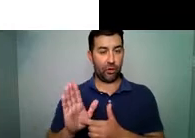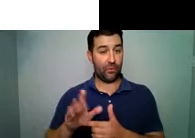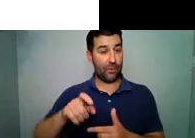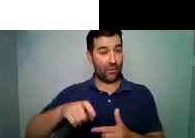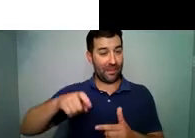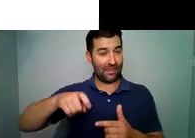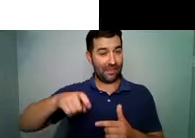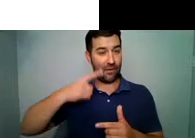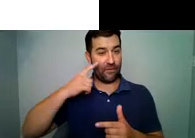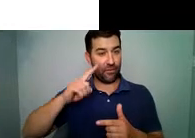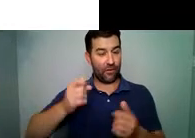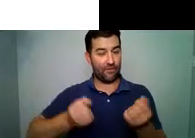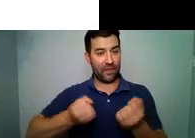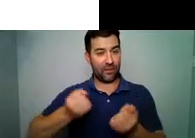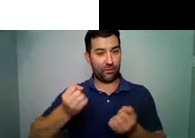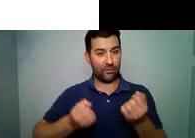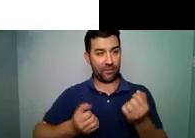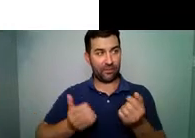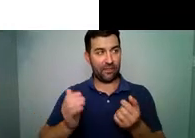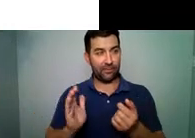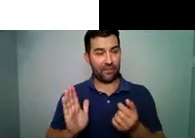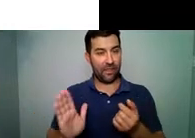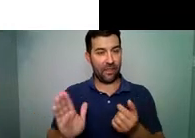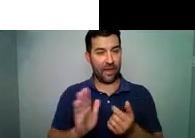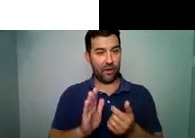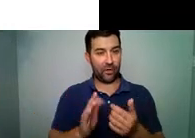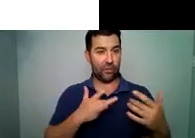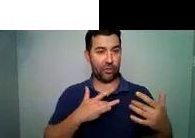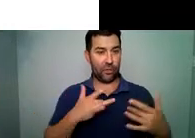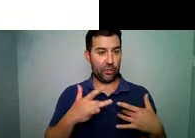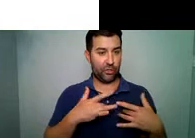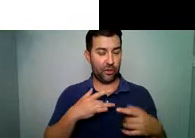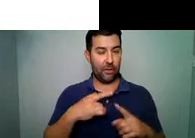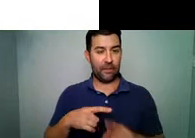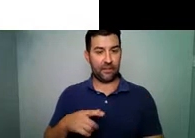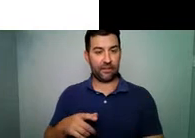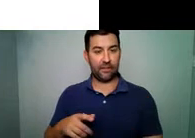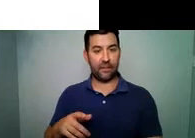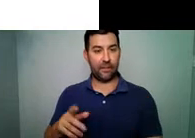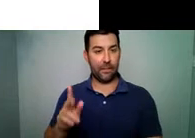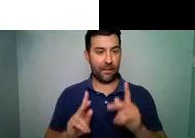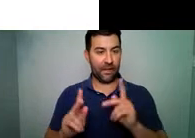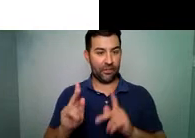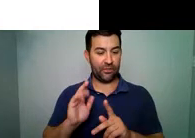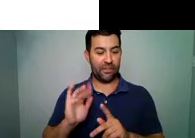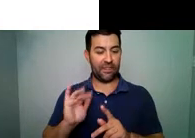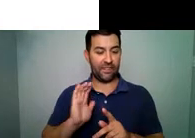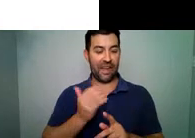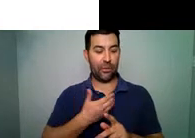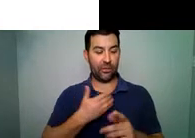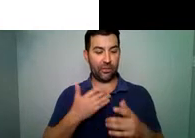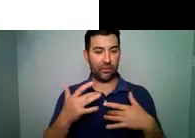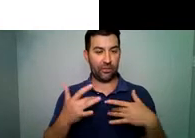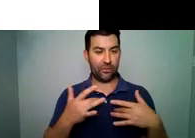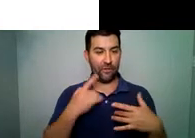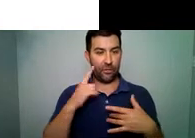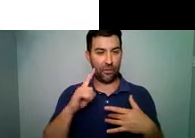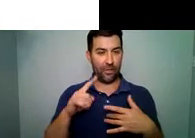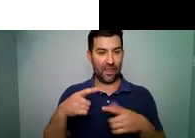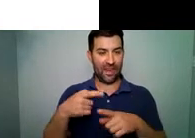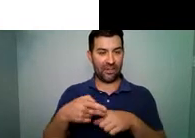for vehicles, which seems to be one of their primary concerns, and pedestrians, which is our bigger concern for that